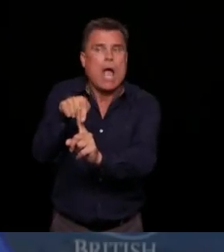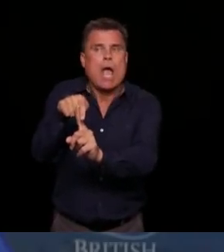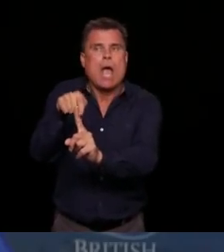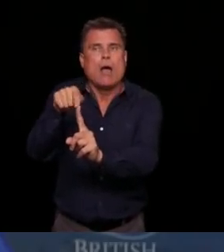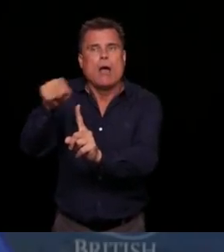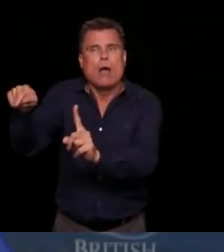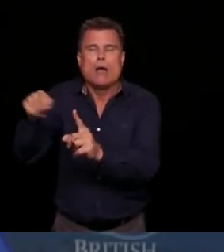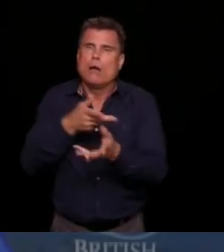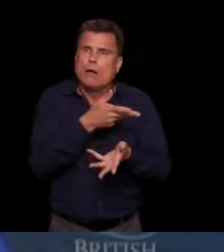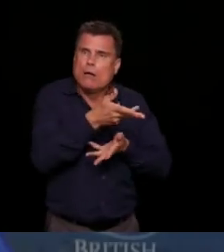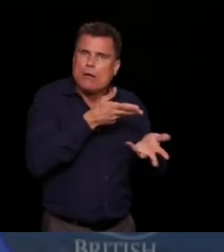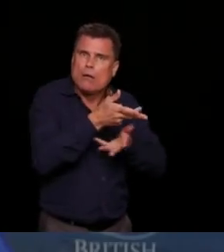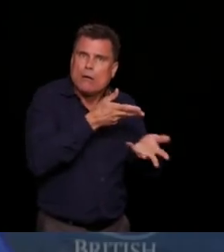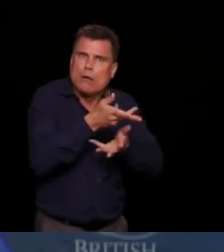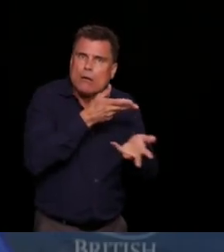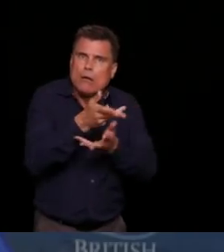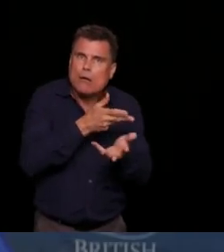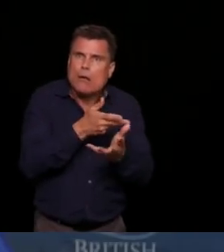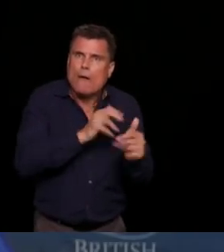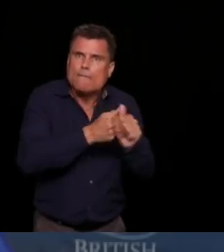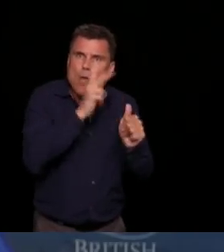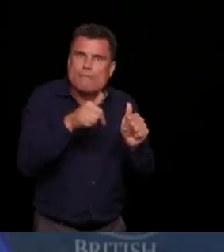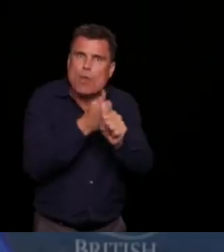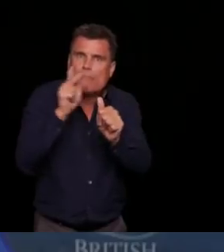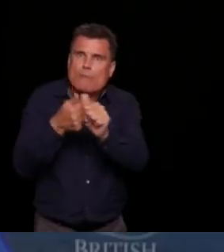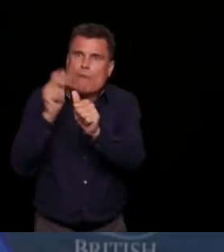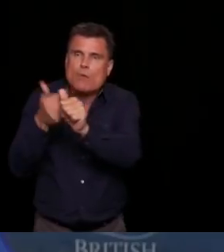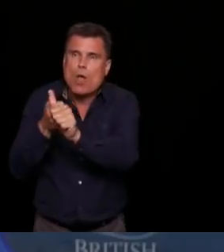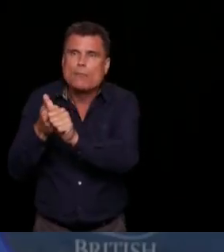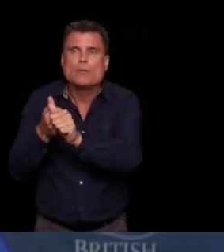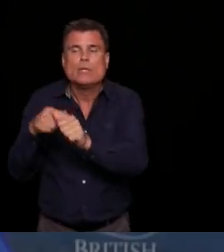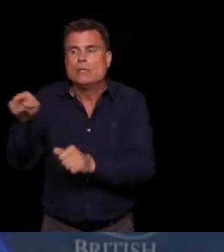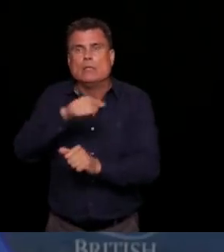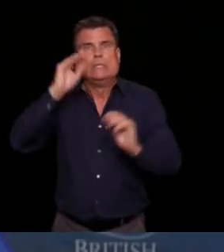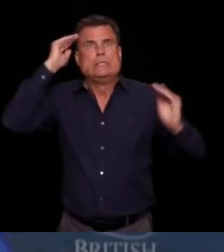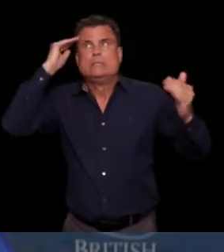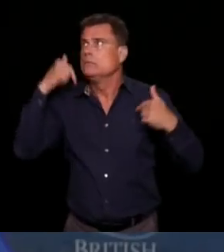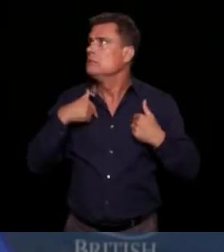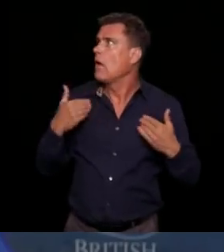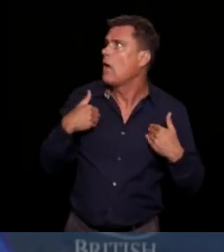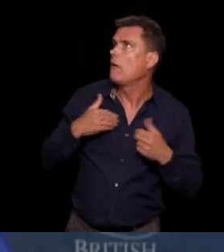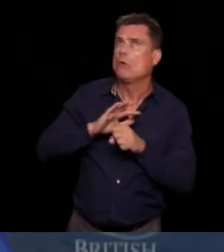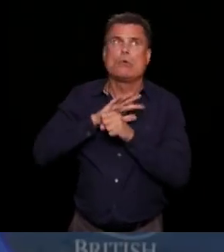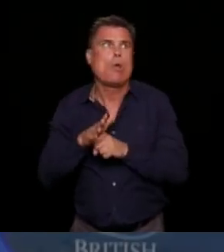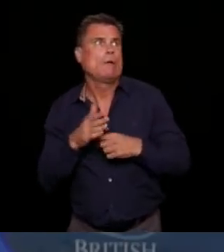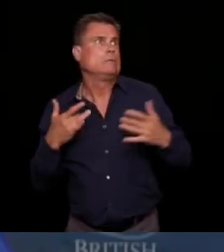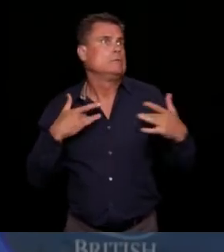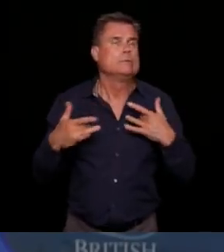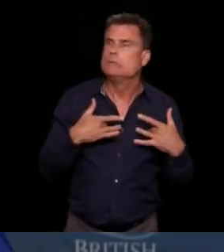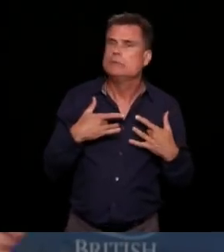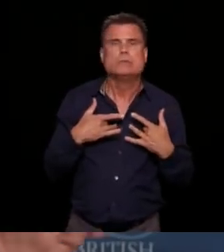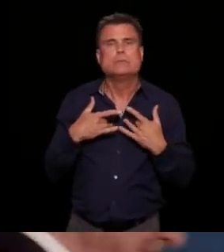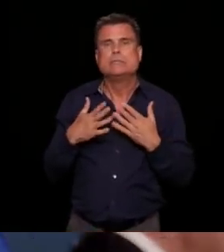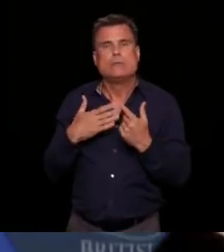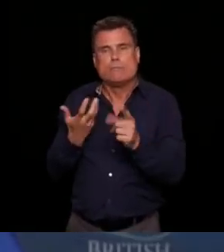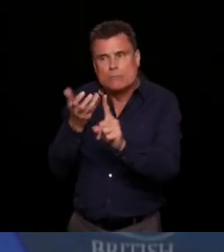extraordinary work that's done, and it's the bread and butter work of public health, and I'm going to leave it to Dr. Gustafson to talk about it a little more.